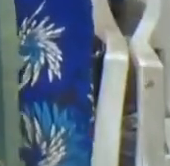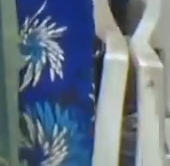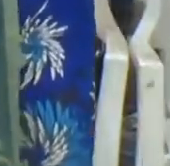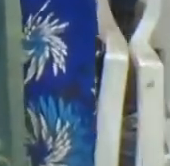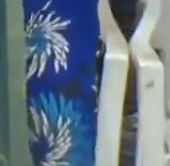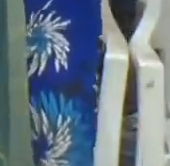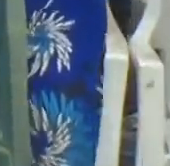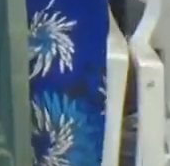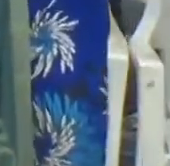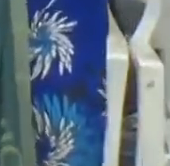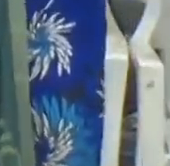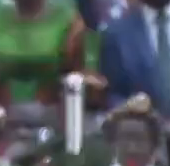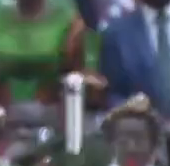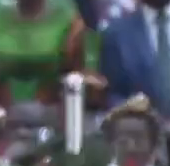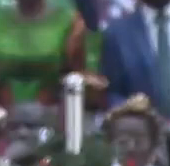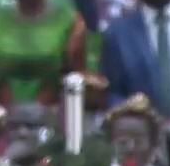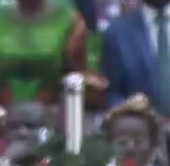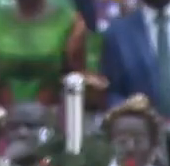Thank you, Father.